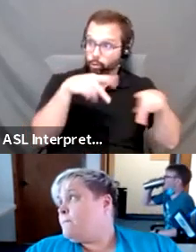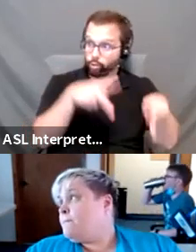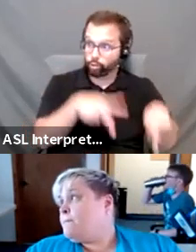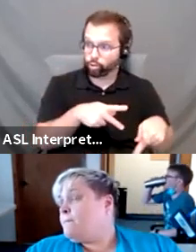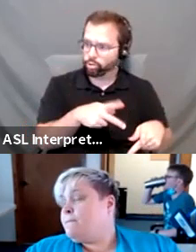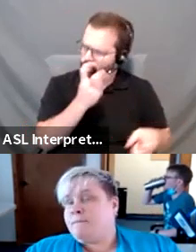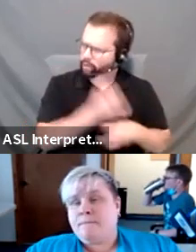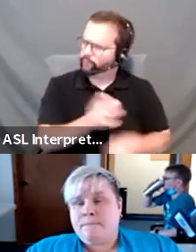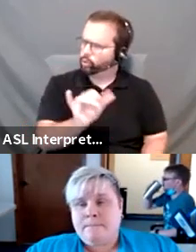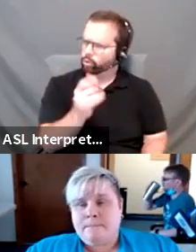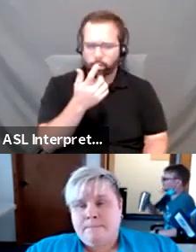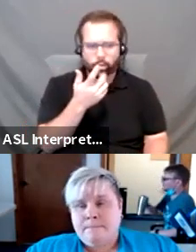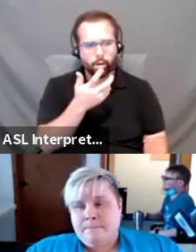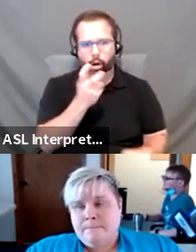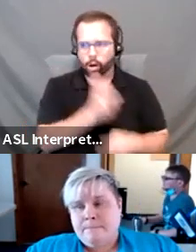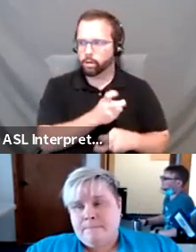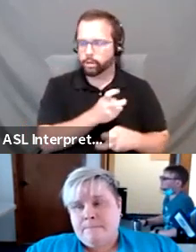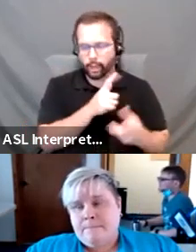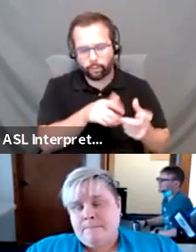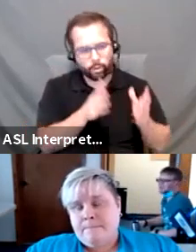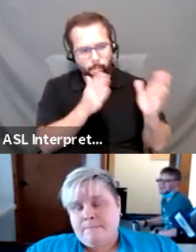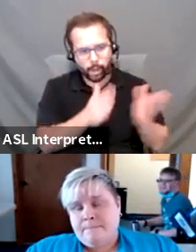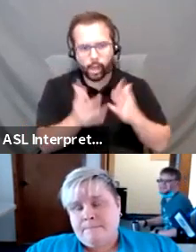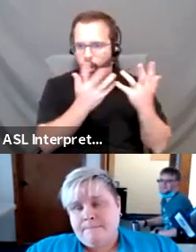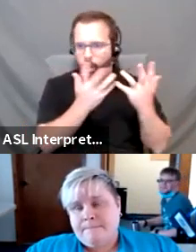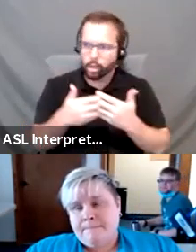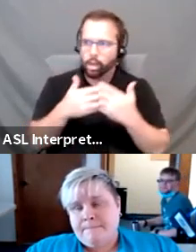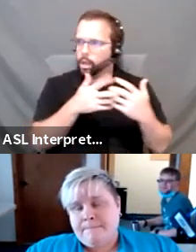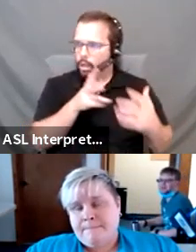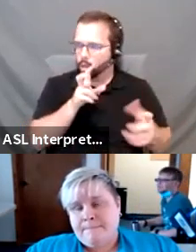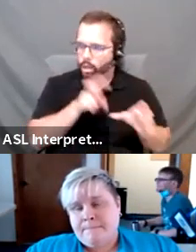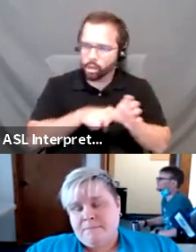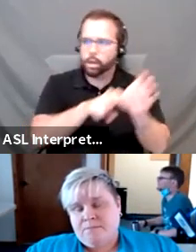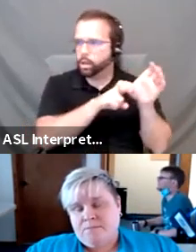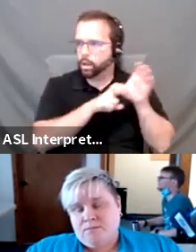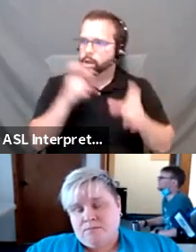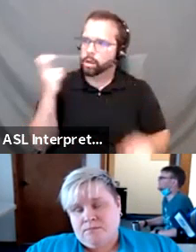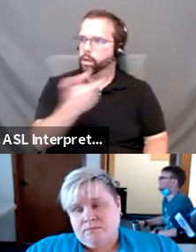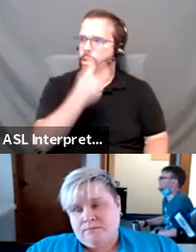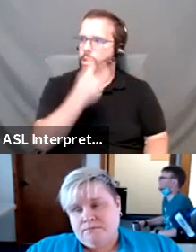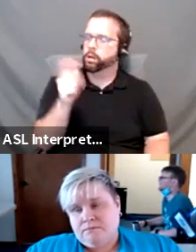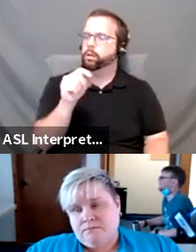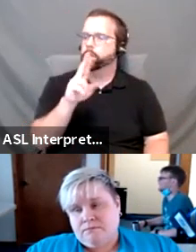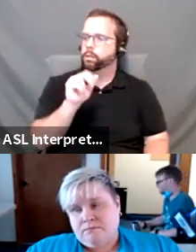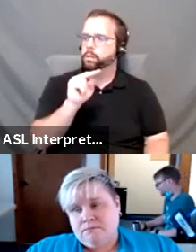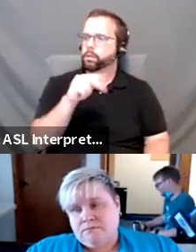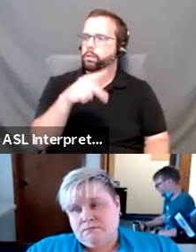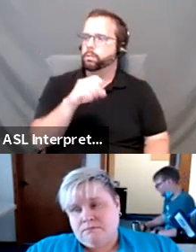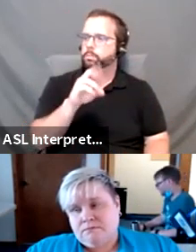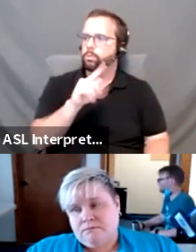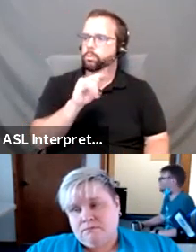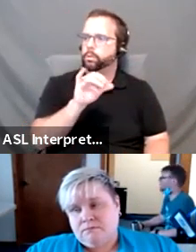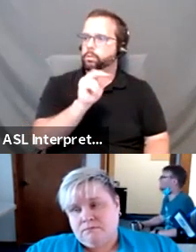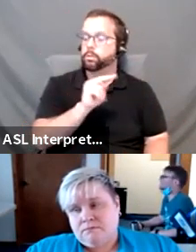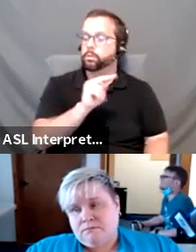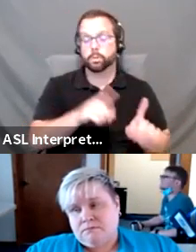And I would think, and I think that we believed that doing online events would help increase the number of participants for, you know, peer